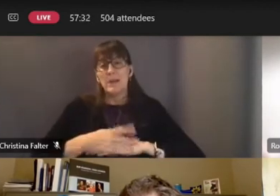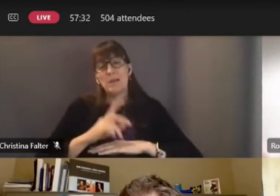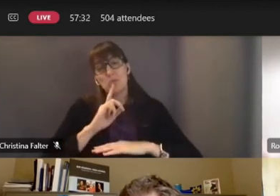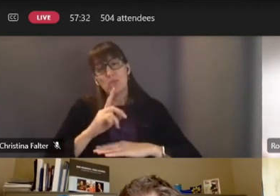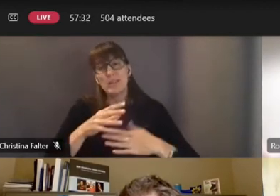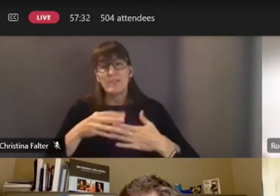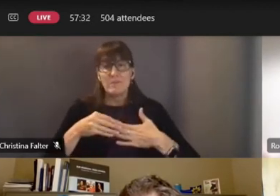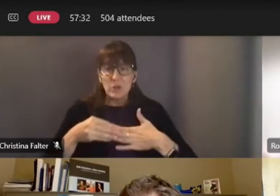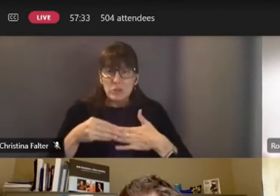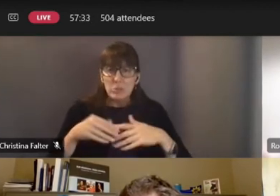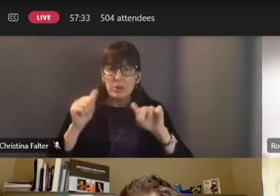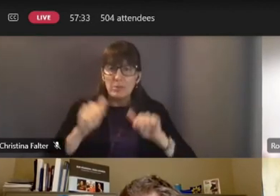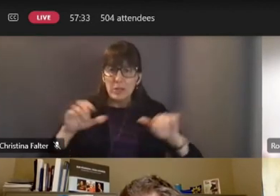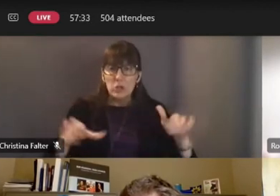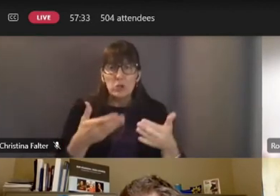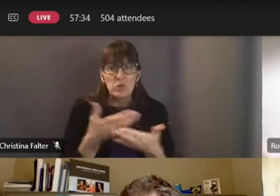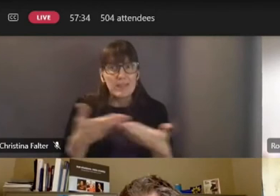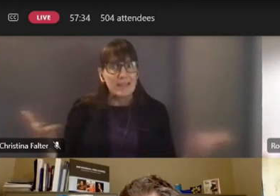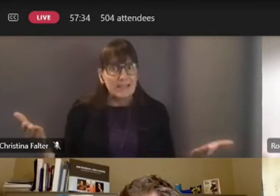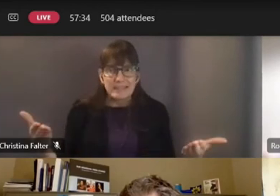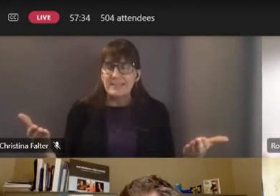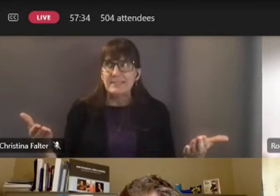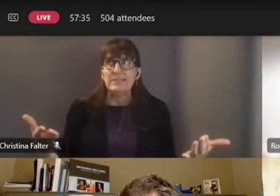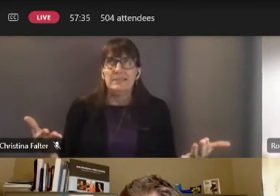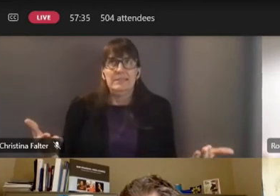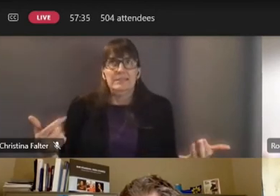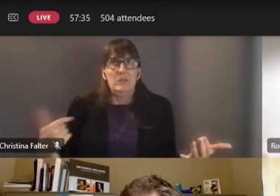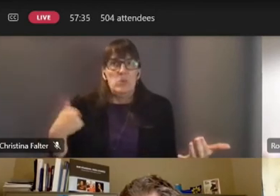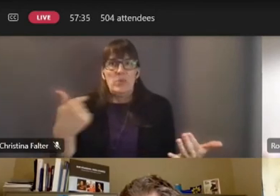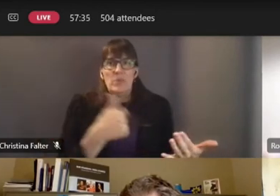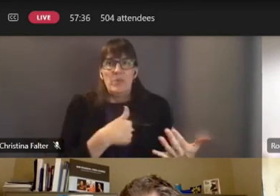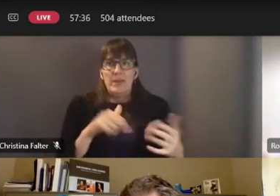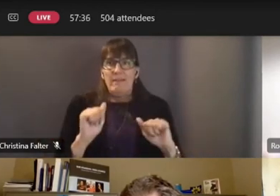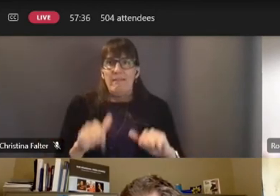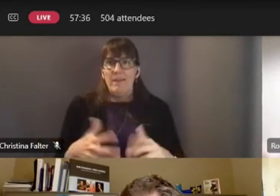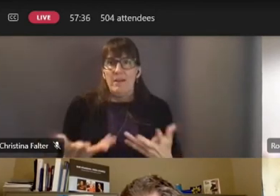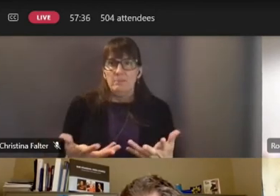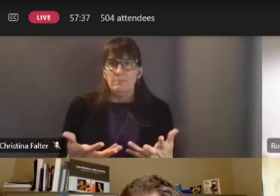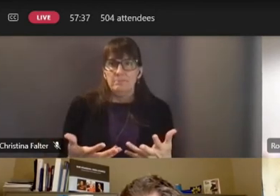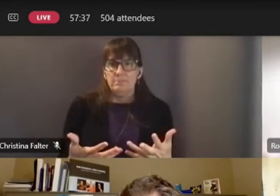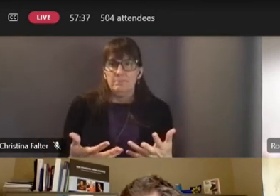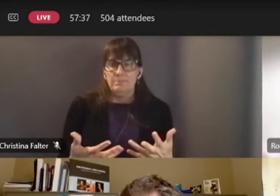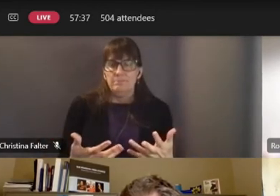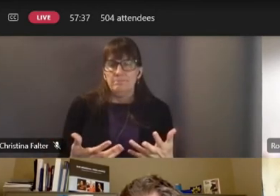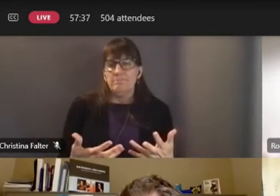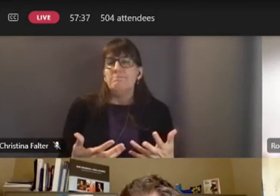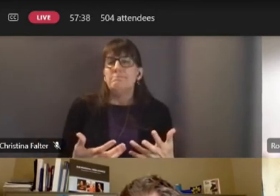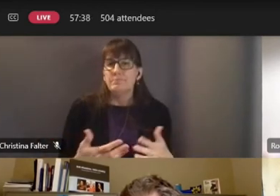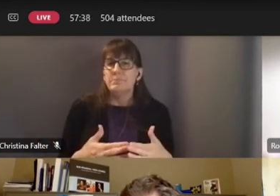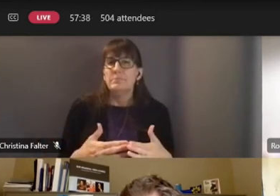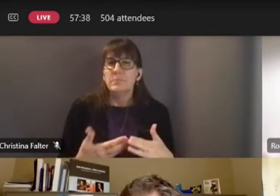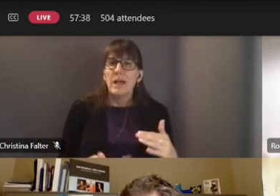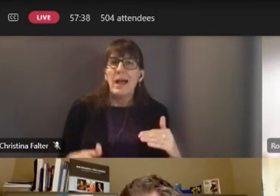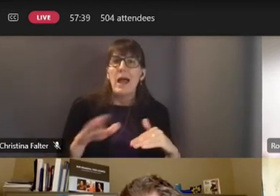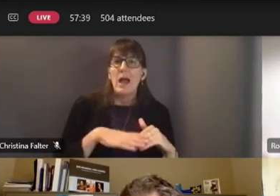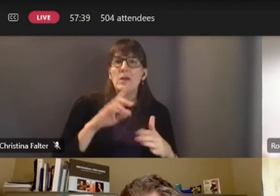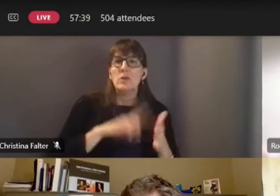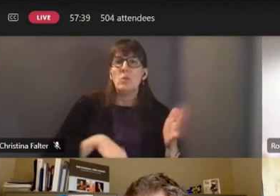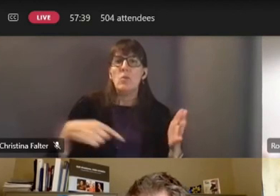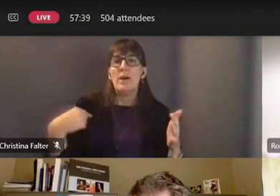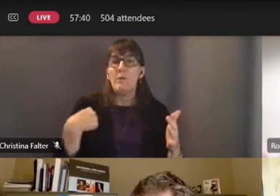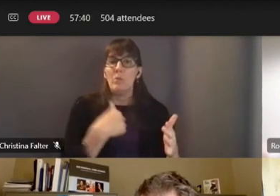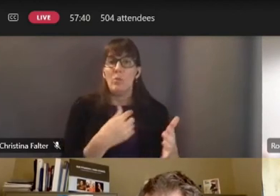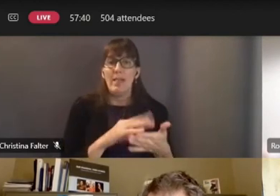ability to do things that we can build on what we learned last year and bring that right on into the classroom. For example,